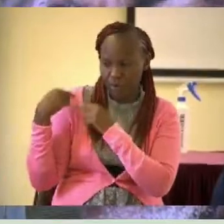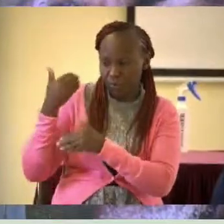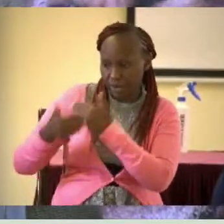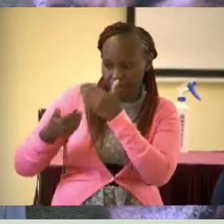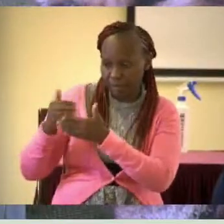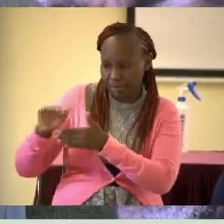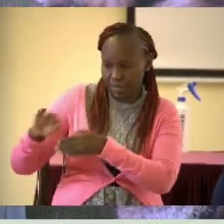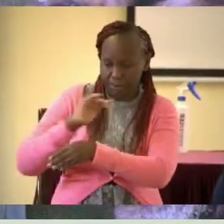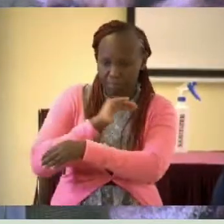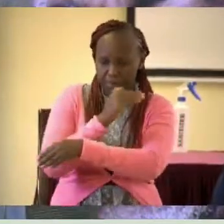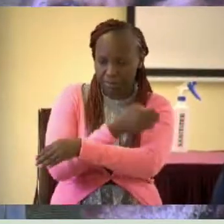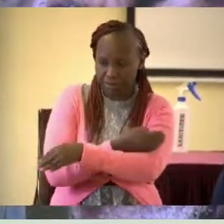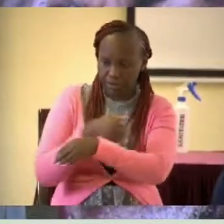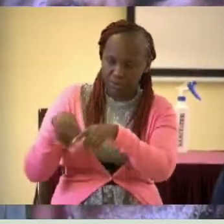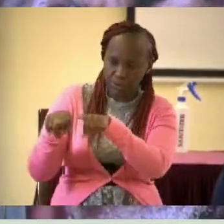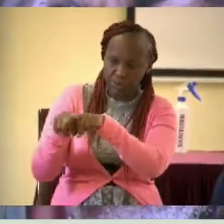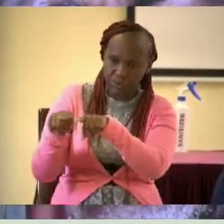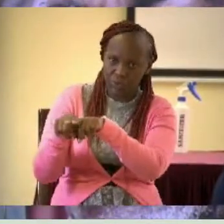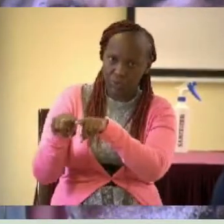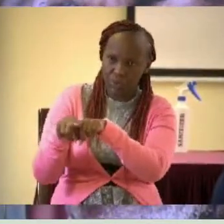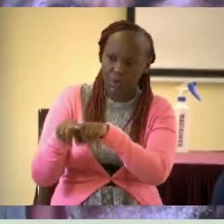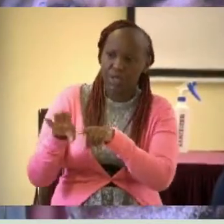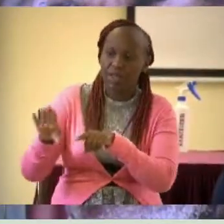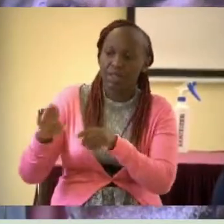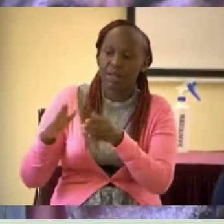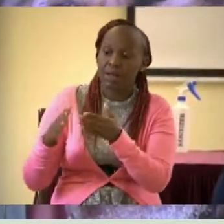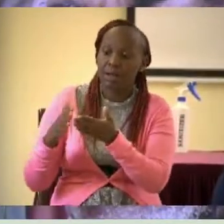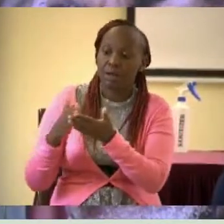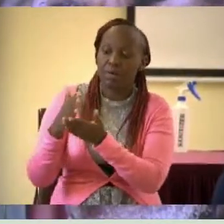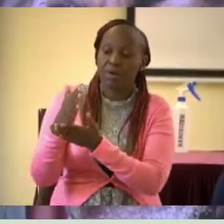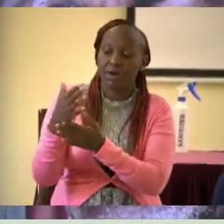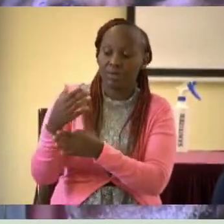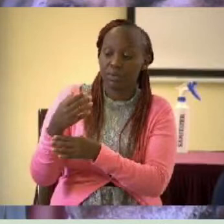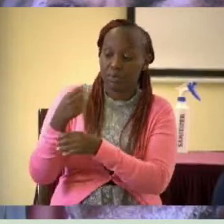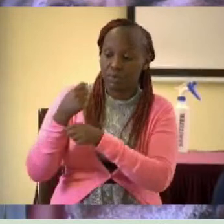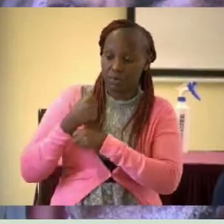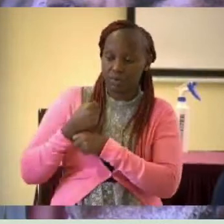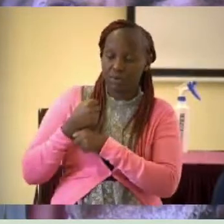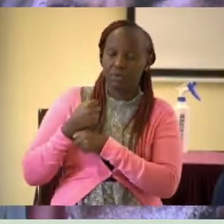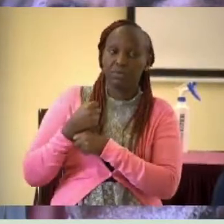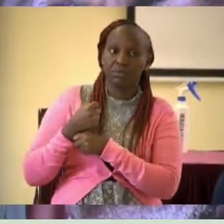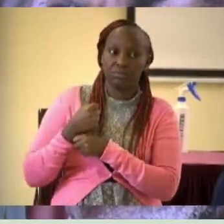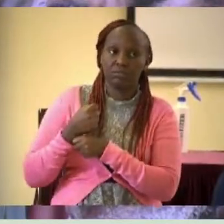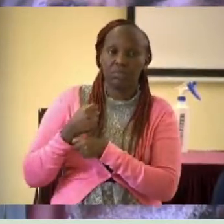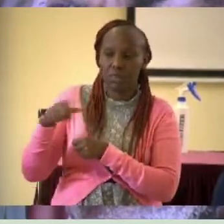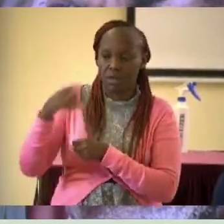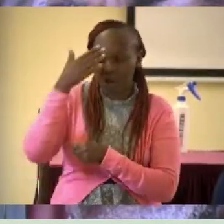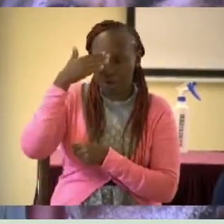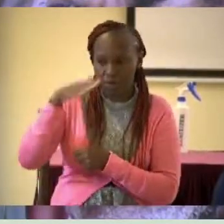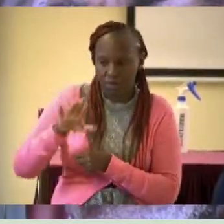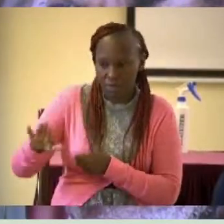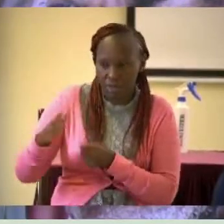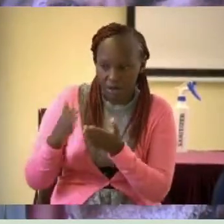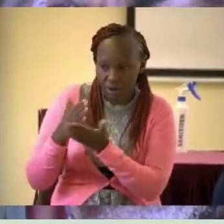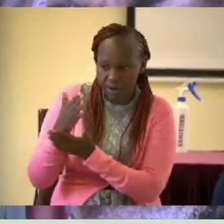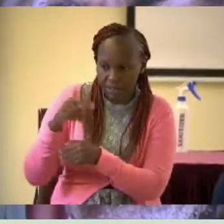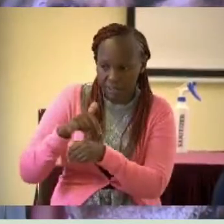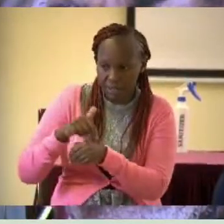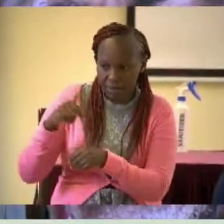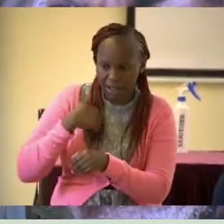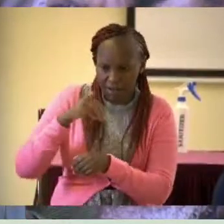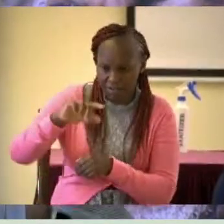capacity, and also the right holders, we try to make them aware of their rights so that when they make